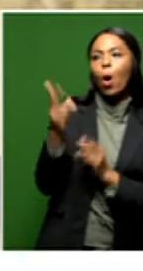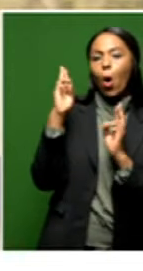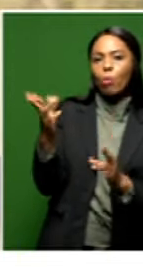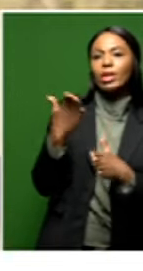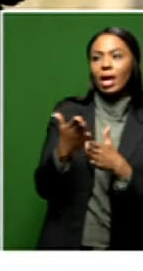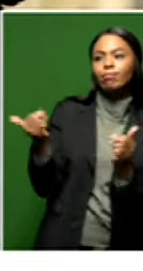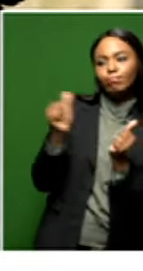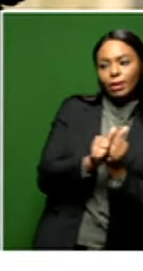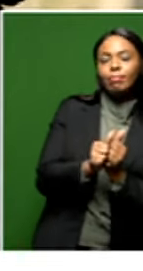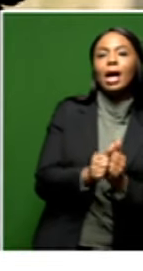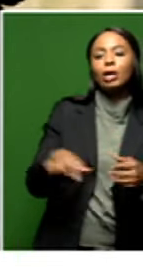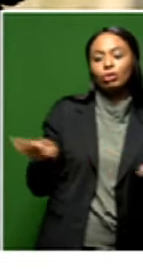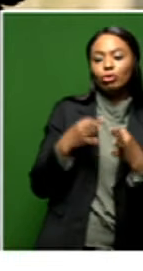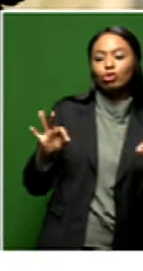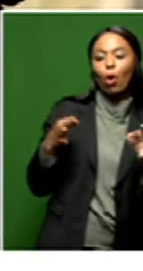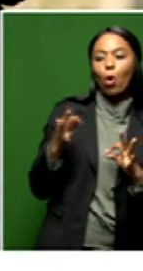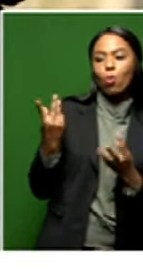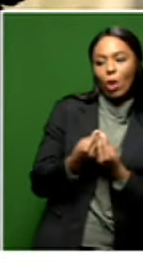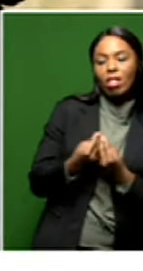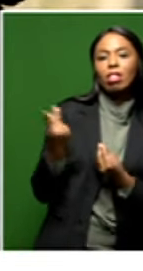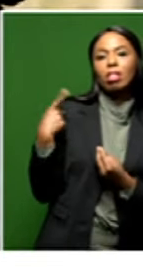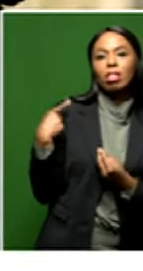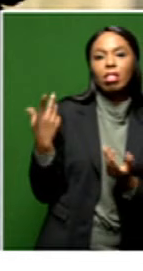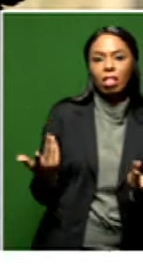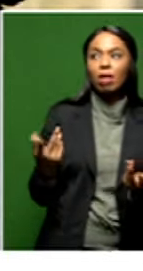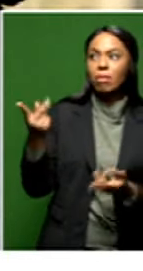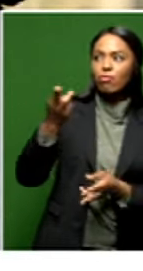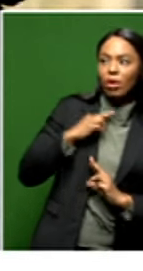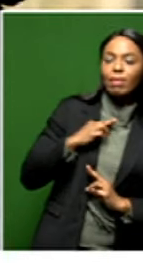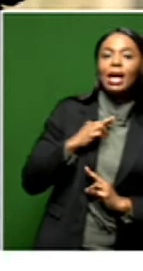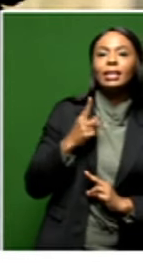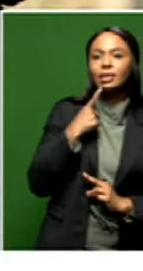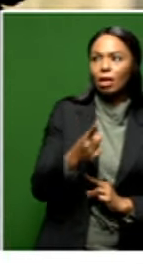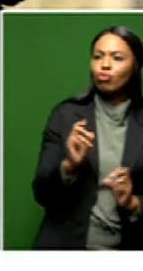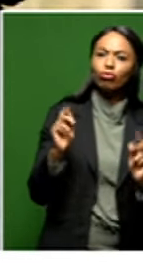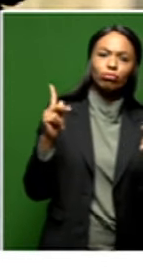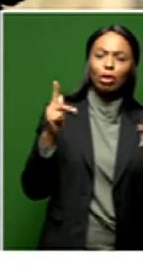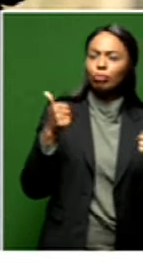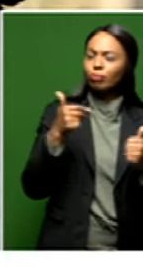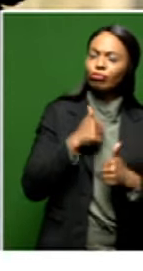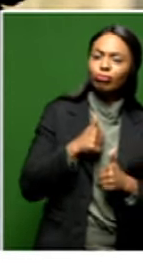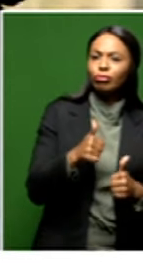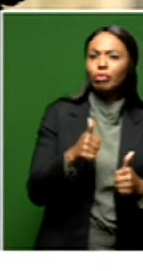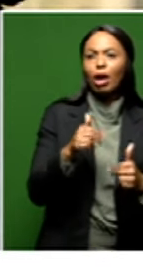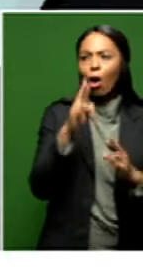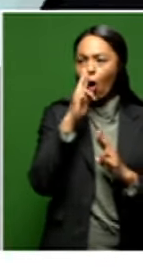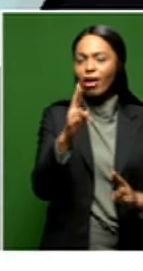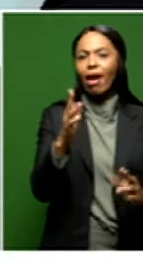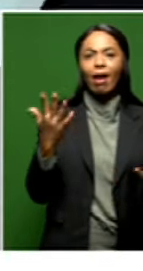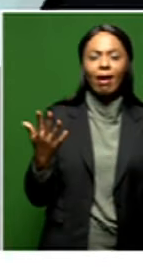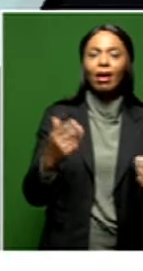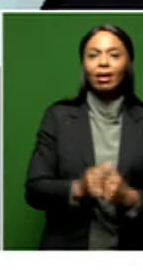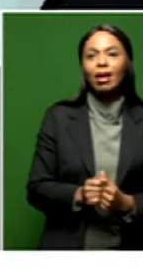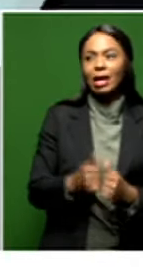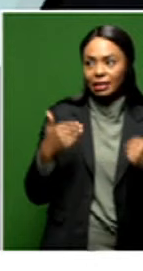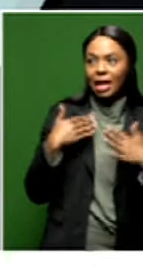duet. Would you be keen?" So, and he basically just replied and said it would be an honor. So that's how our relationship came about.